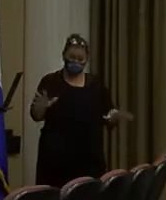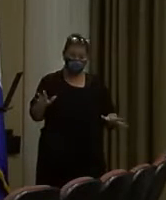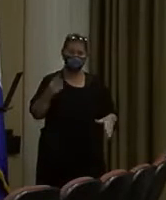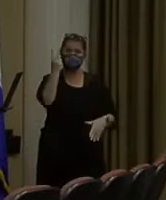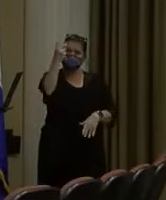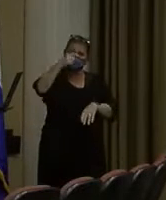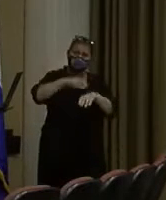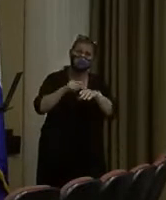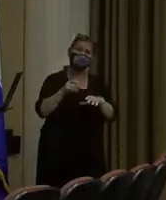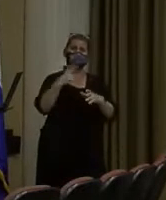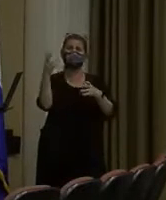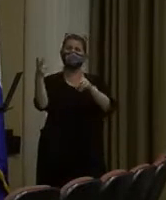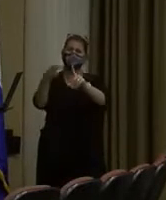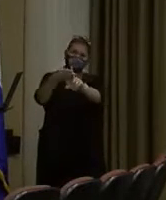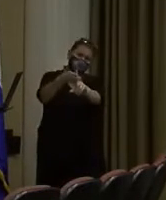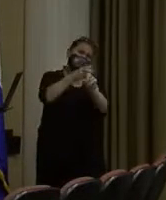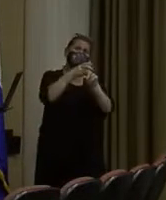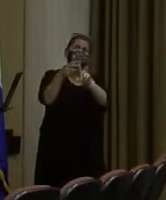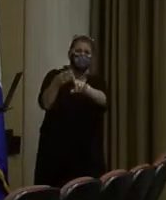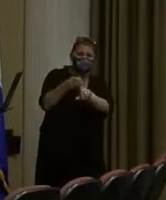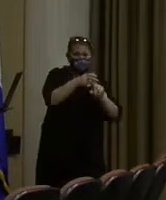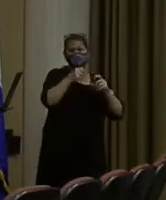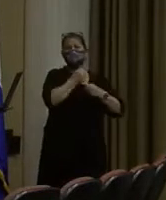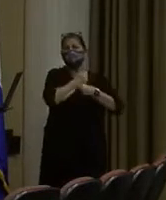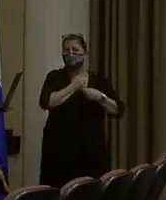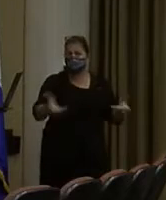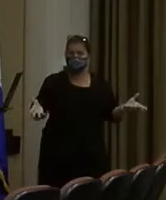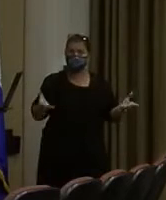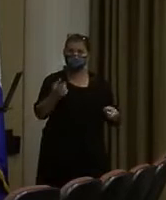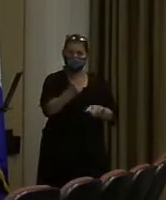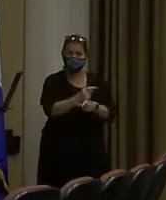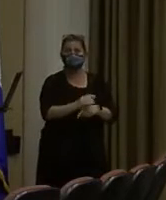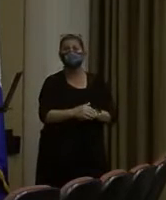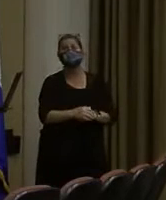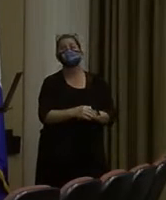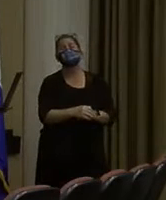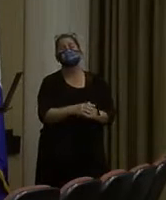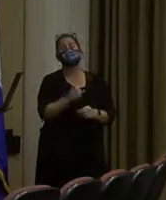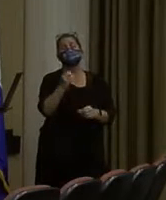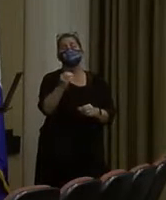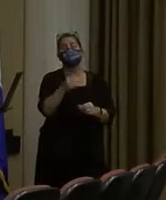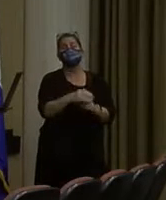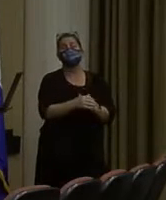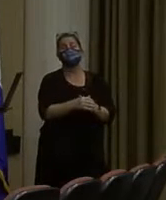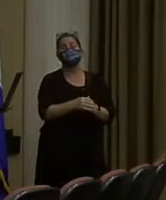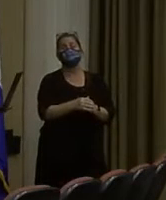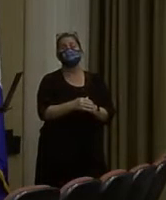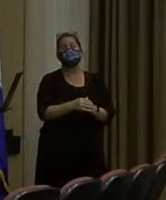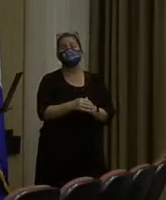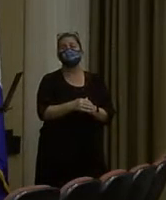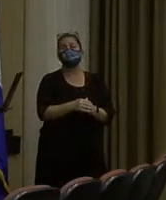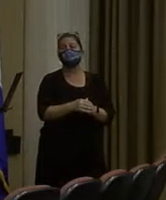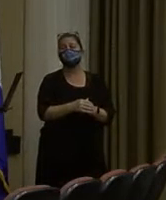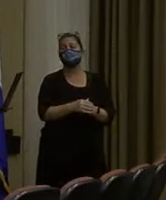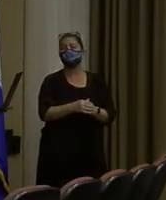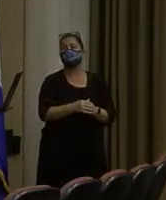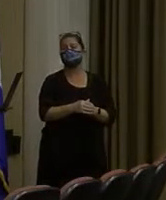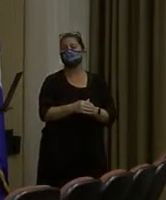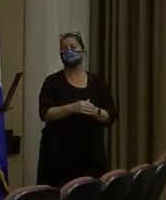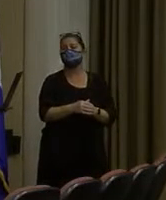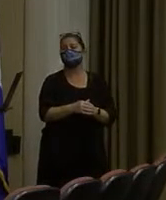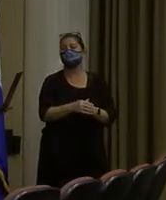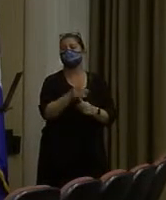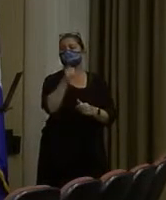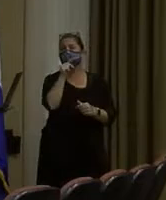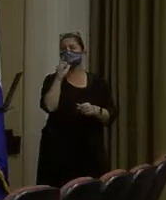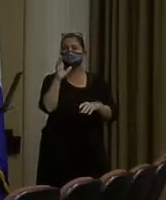my gosh. It's exhausting saving lives, right? So, let me see, who am I gonna pick on next?